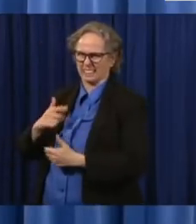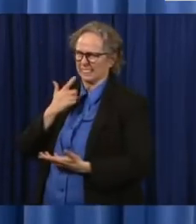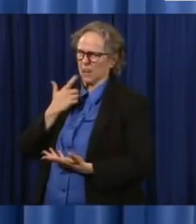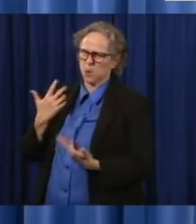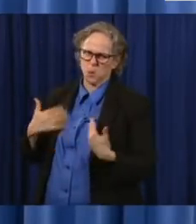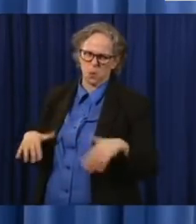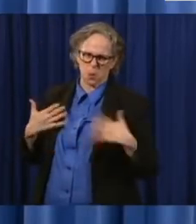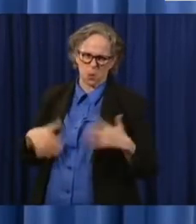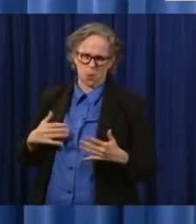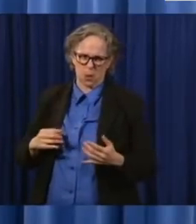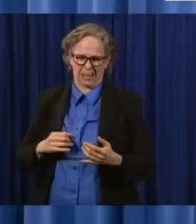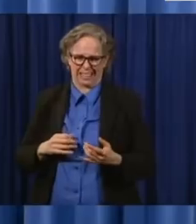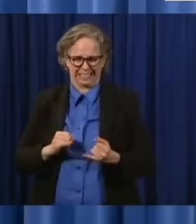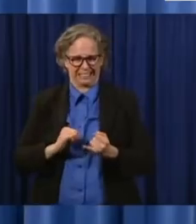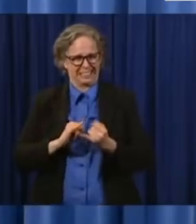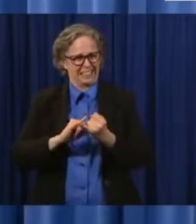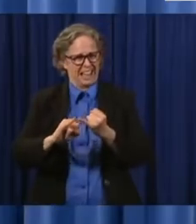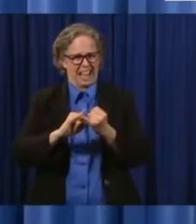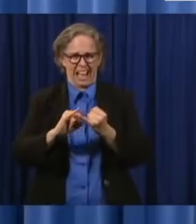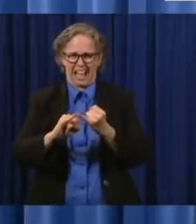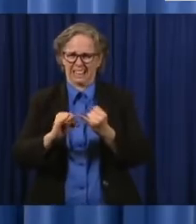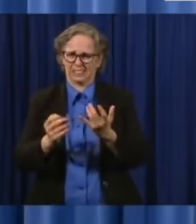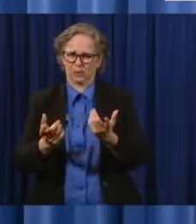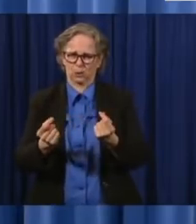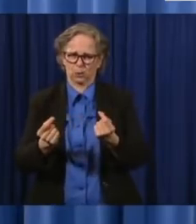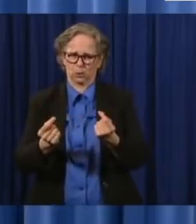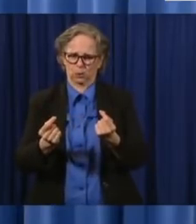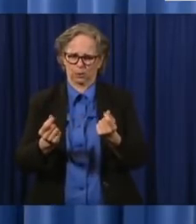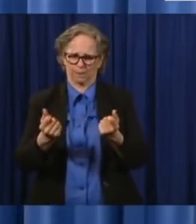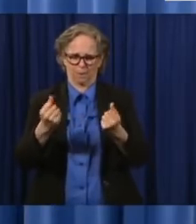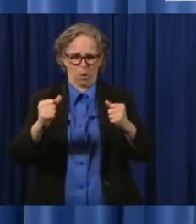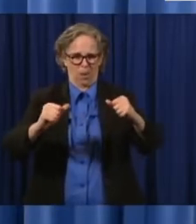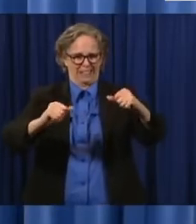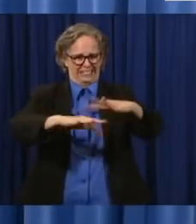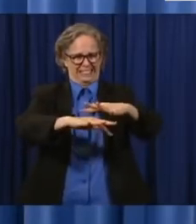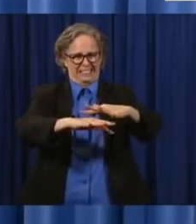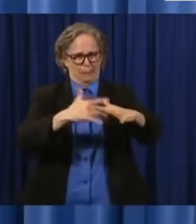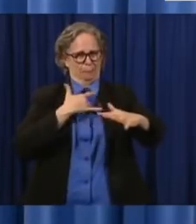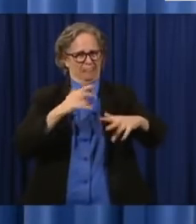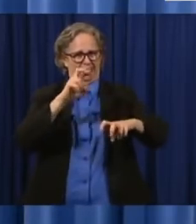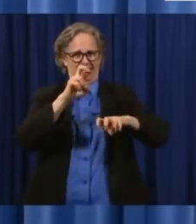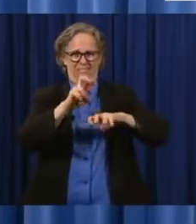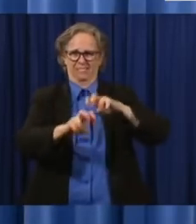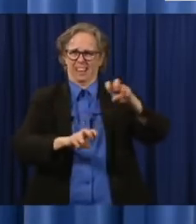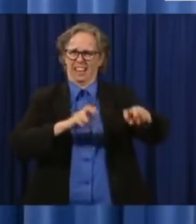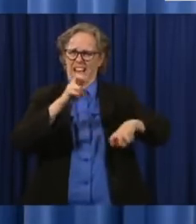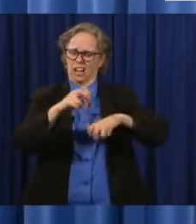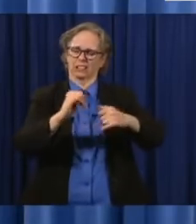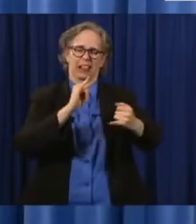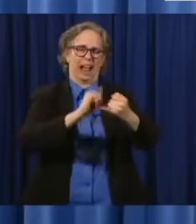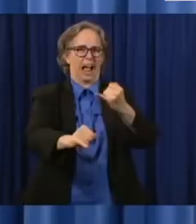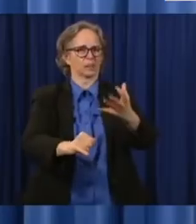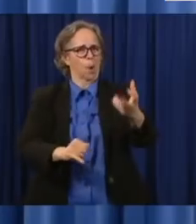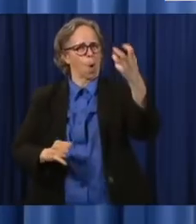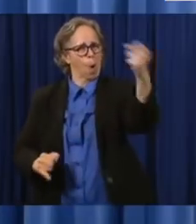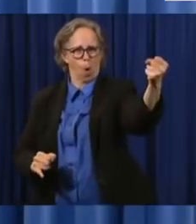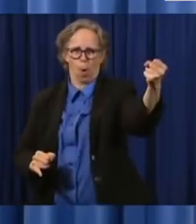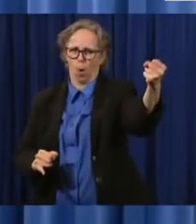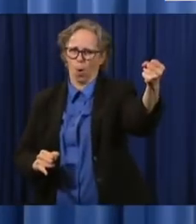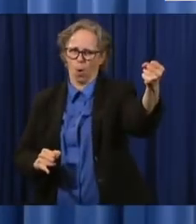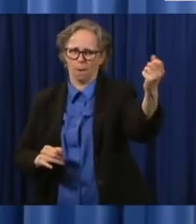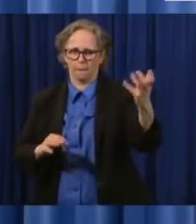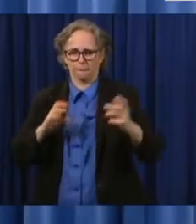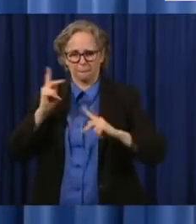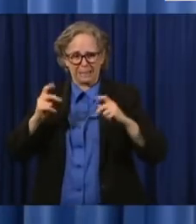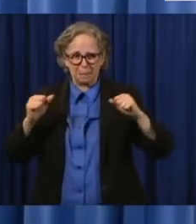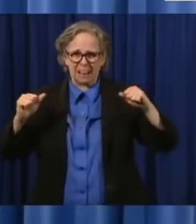place is a mass gathering of people who are crowded together. And I've been to